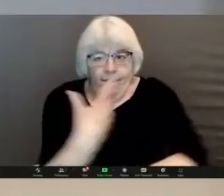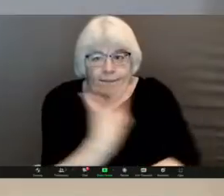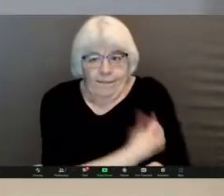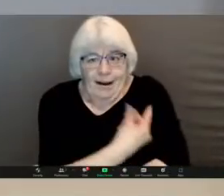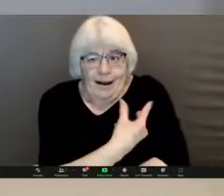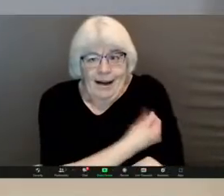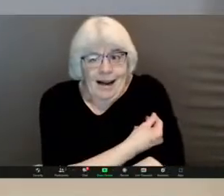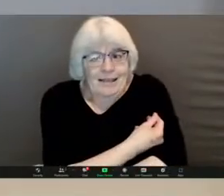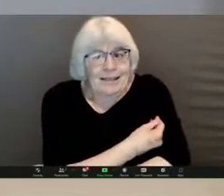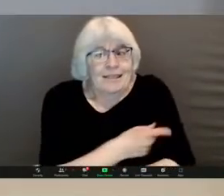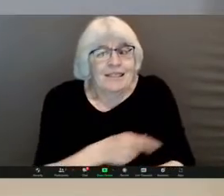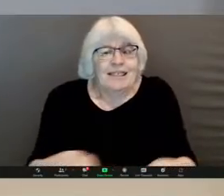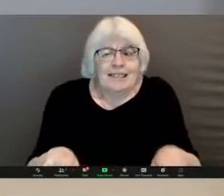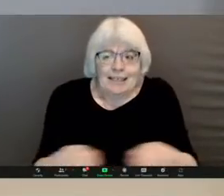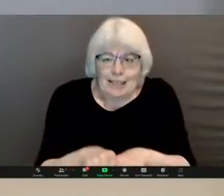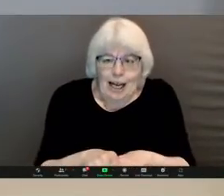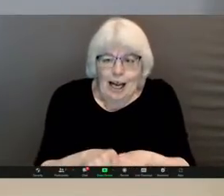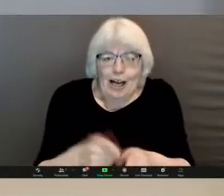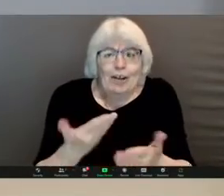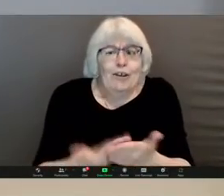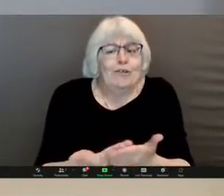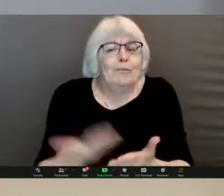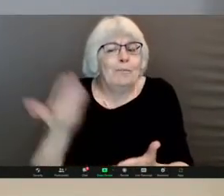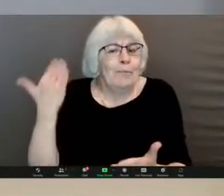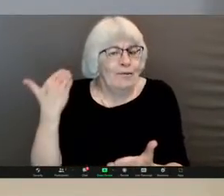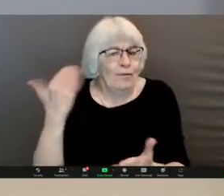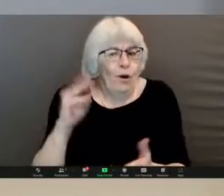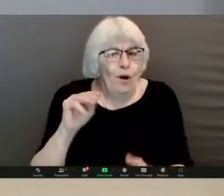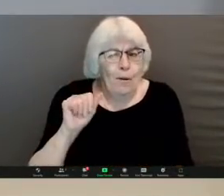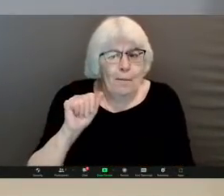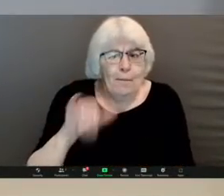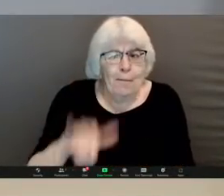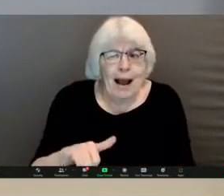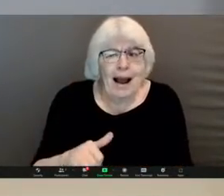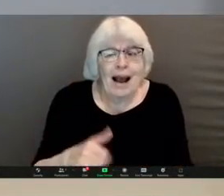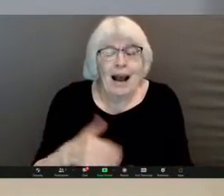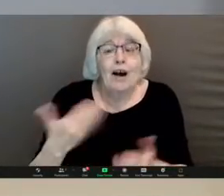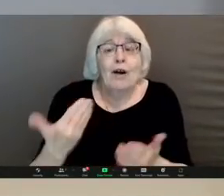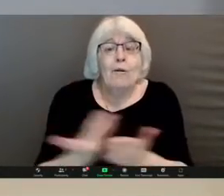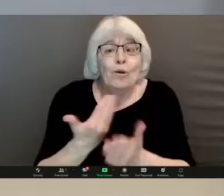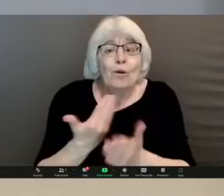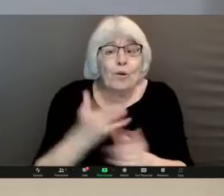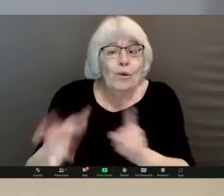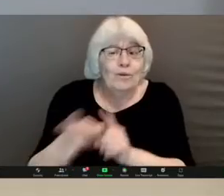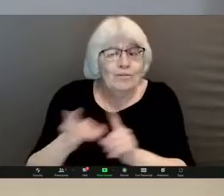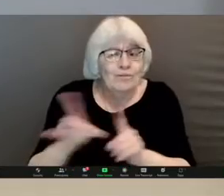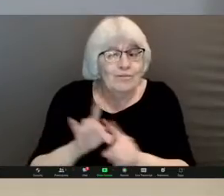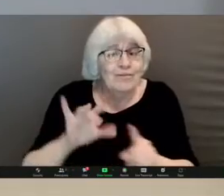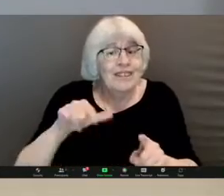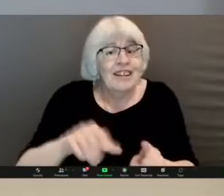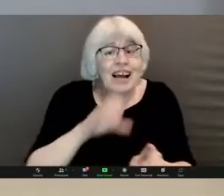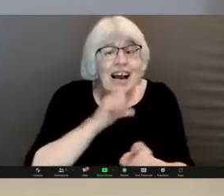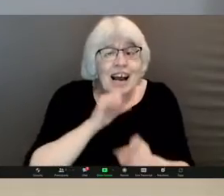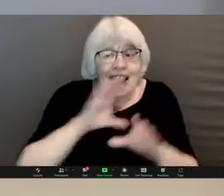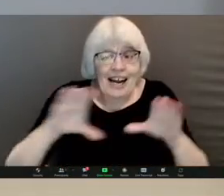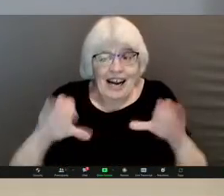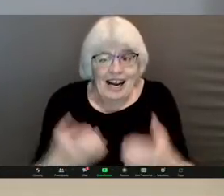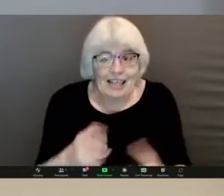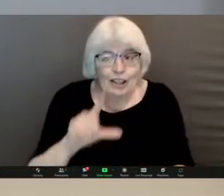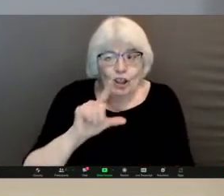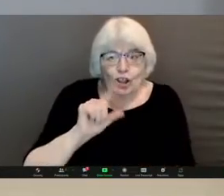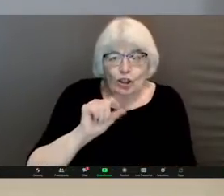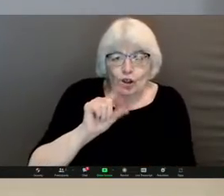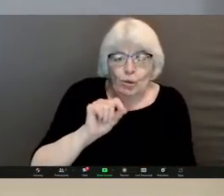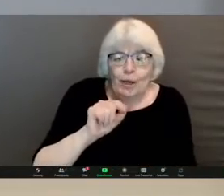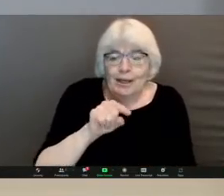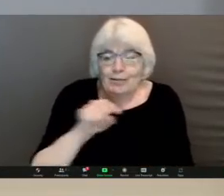to 39-year-olds. Over 75% of the new cases are the Delta variant. Since